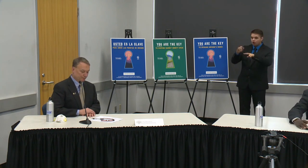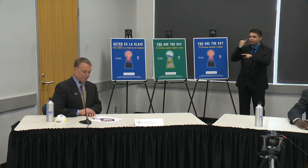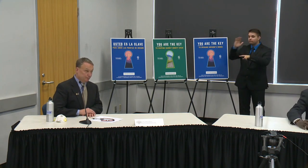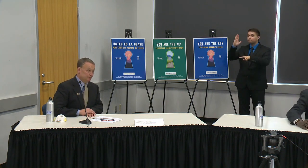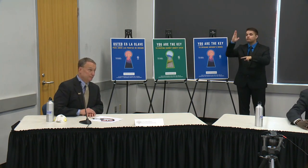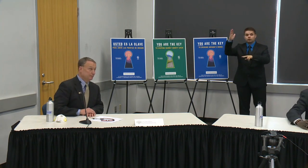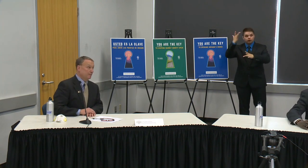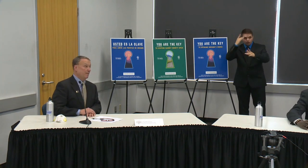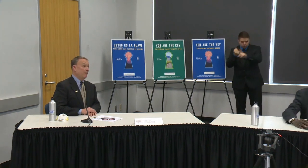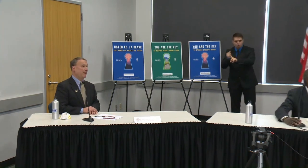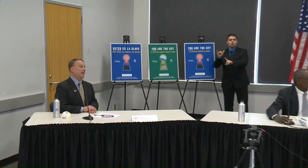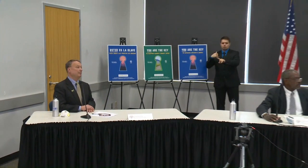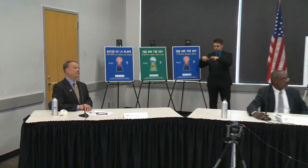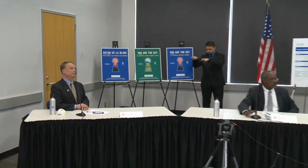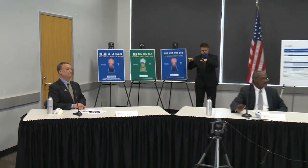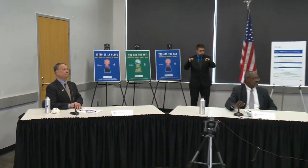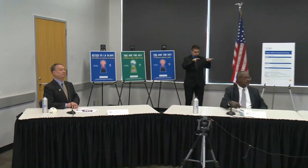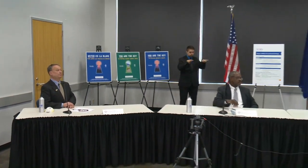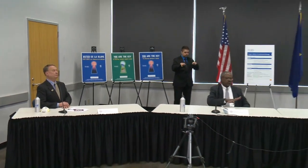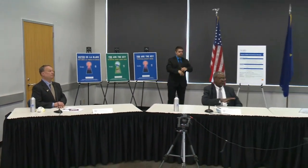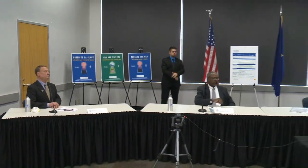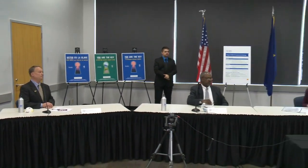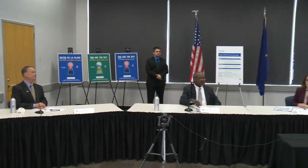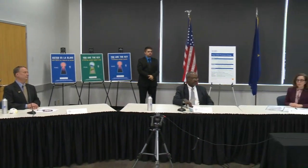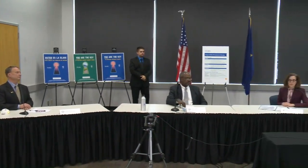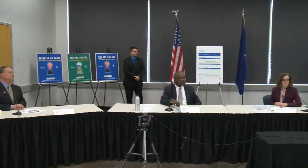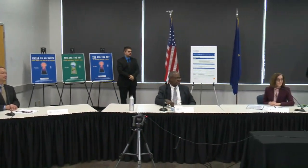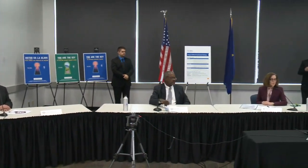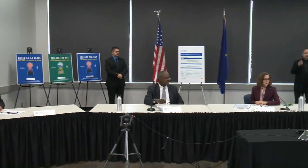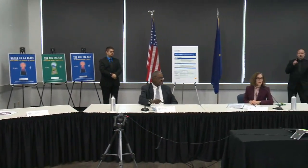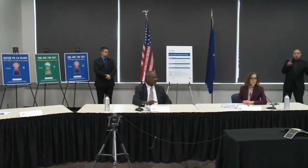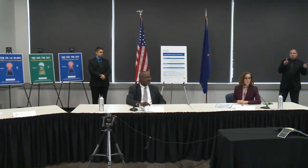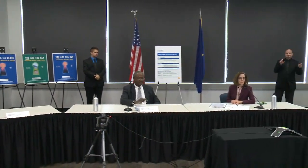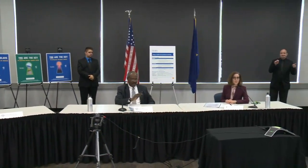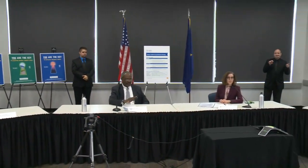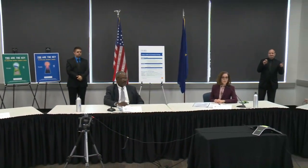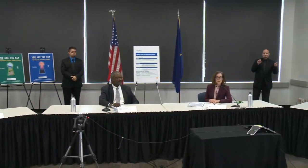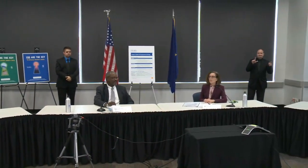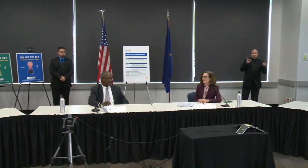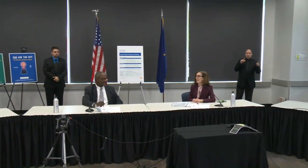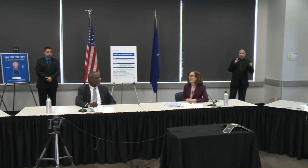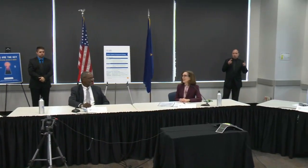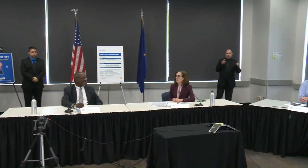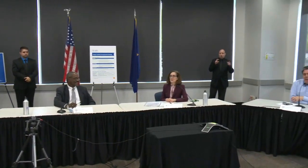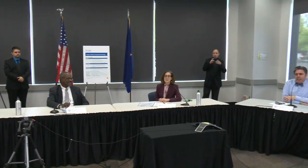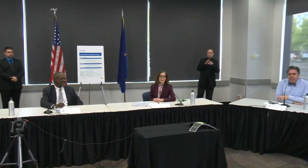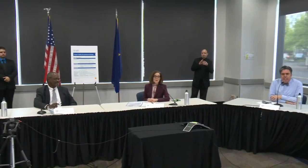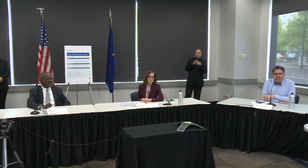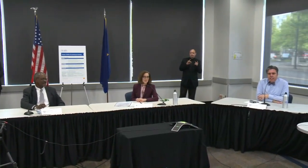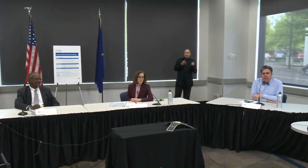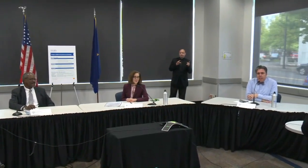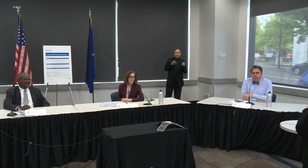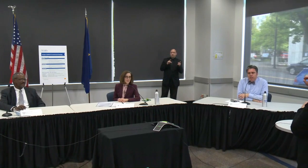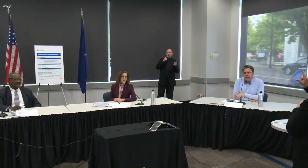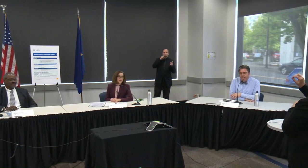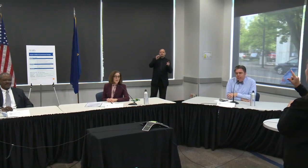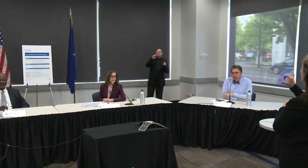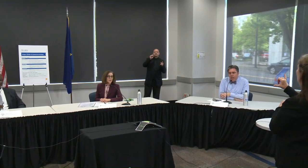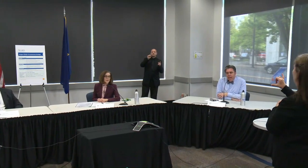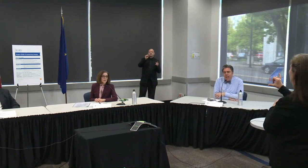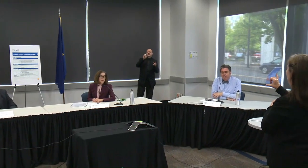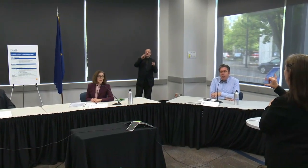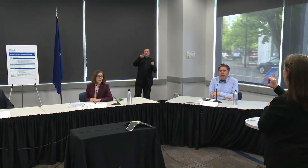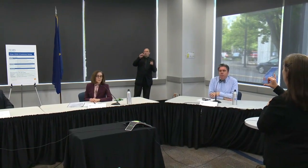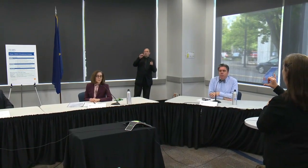so lincoln this is um dean i'll follow up on your serology question the serology tests that are on the market